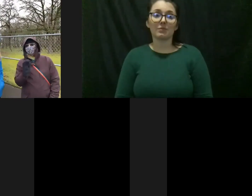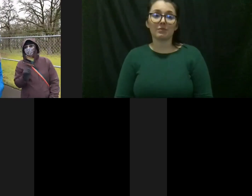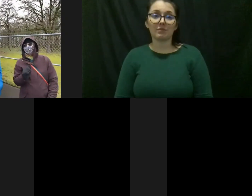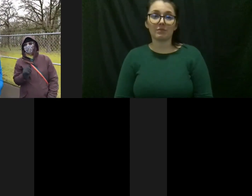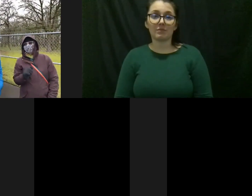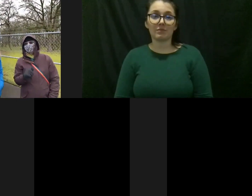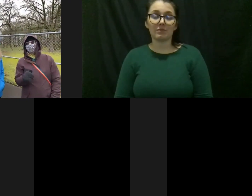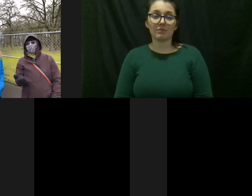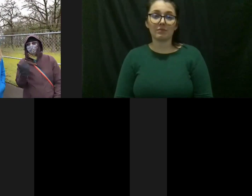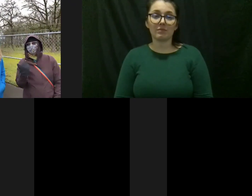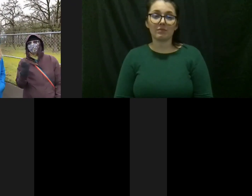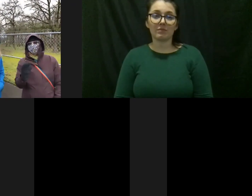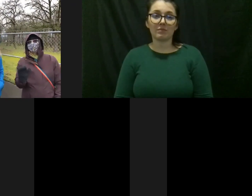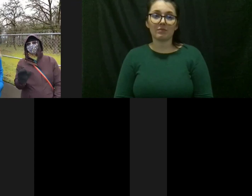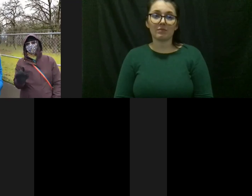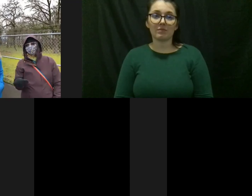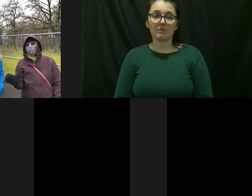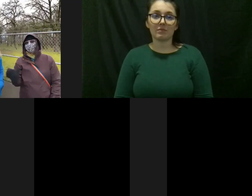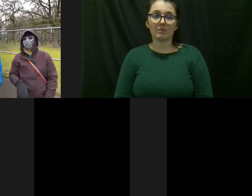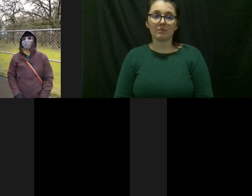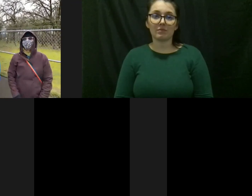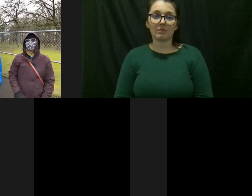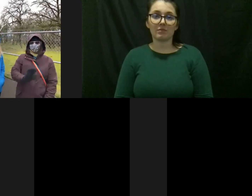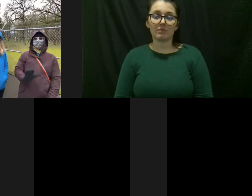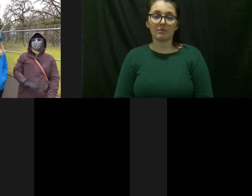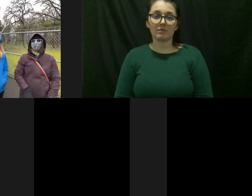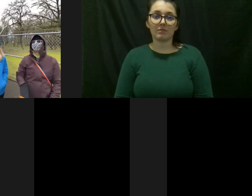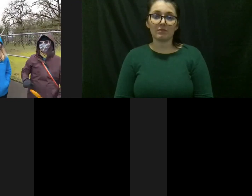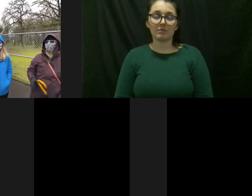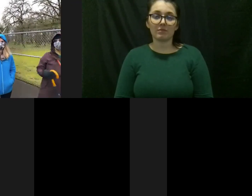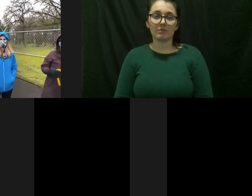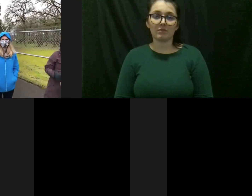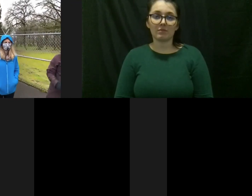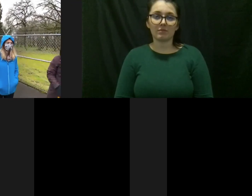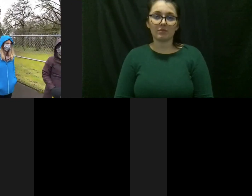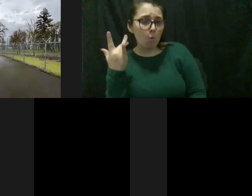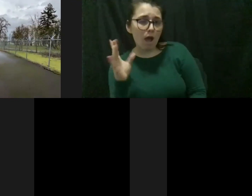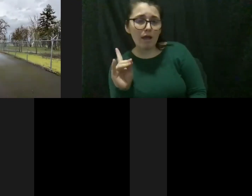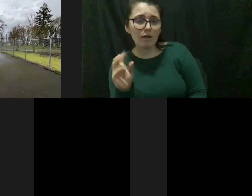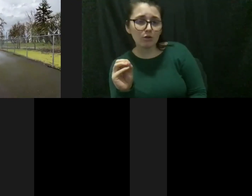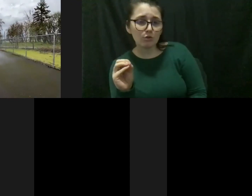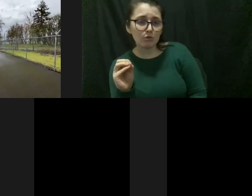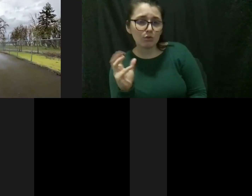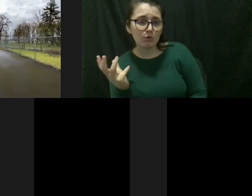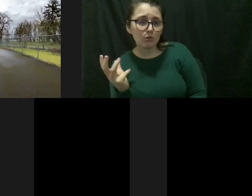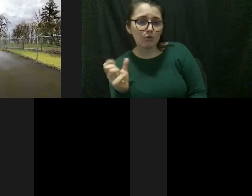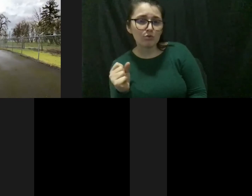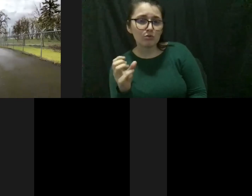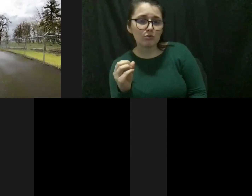bioswells. You'll see built in different neighborhoods that water goes through and filtered naturally through rock and